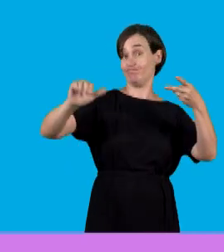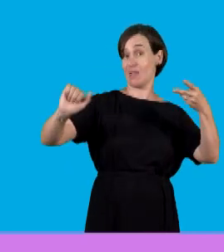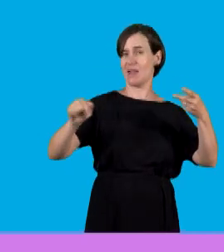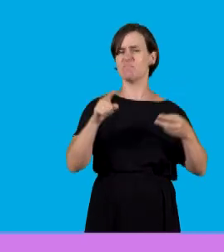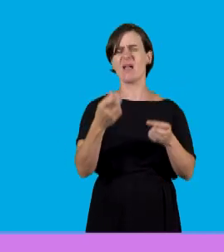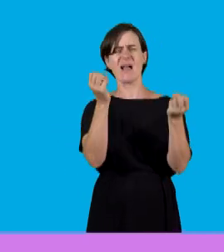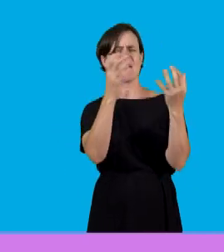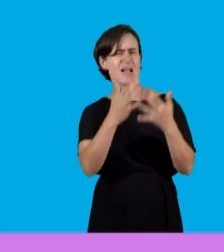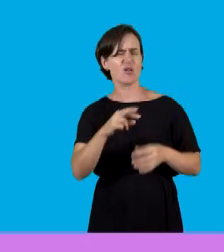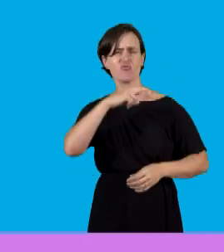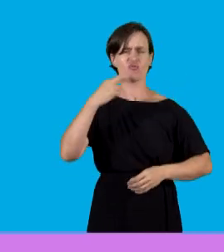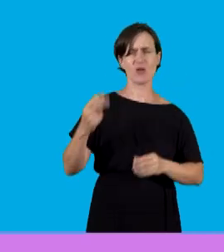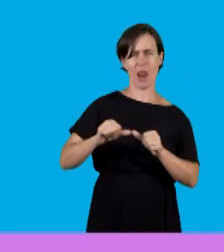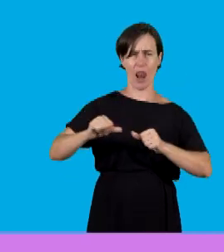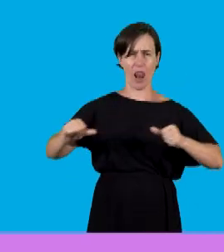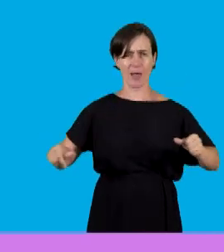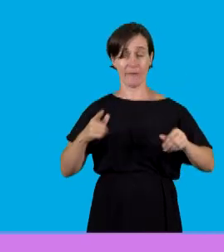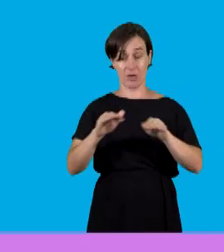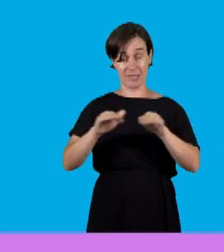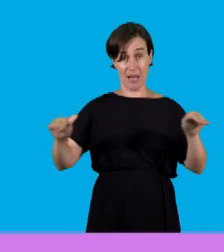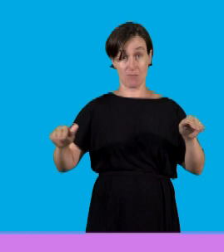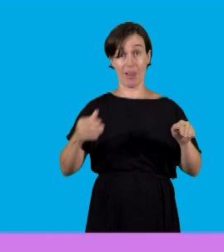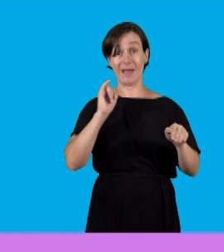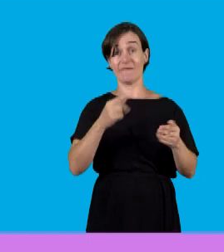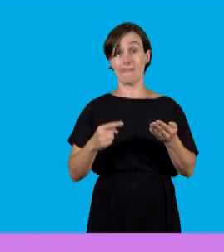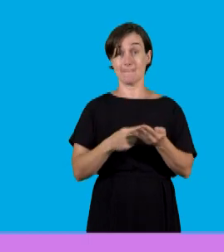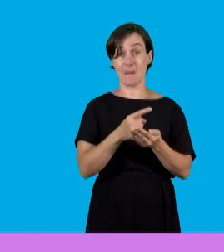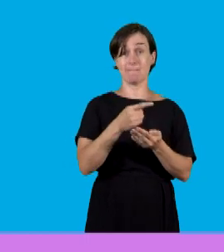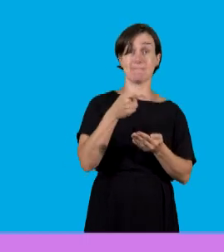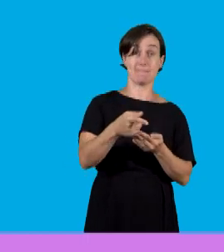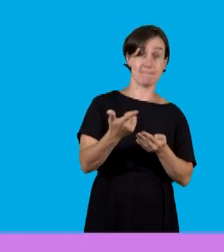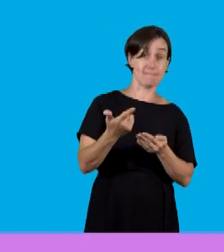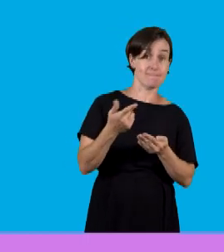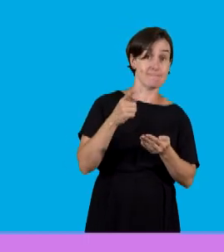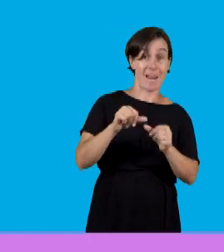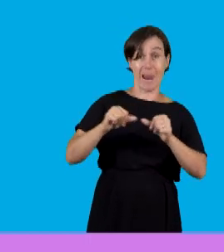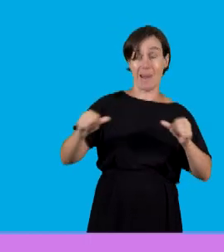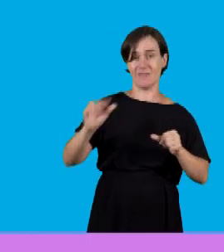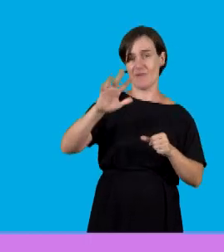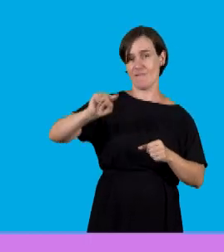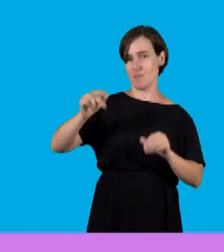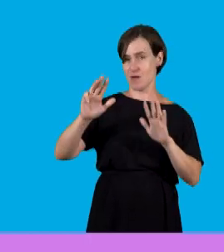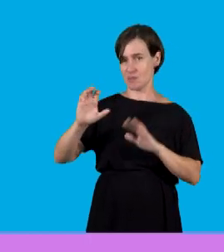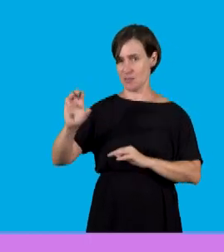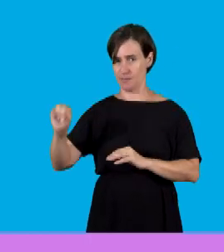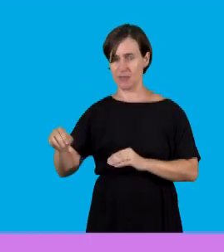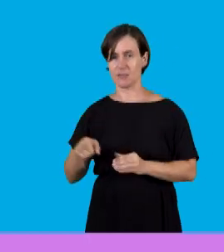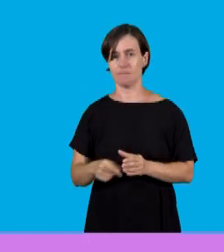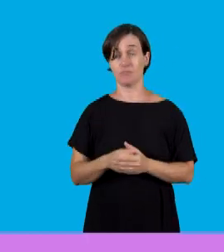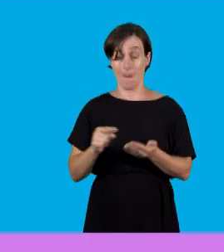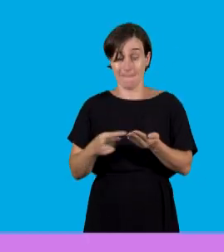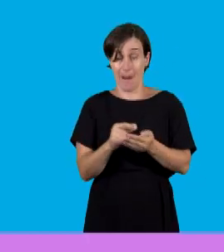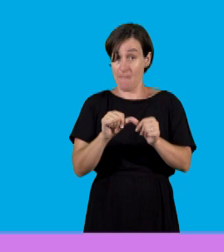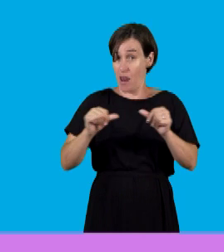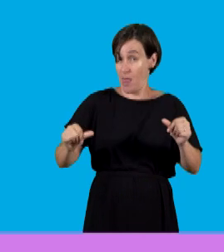table if the map length is 5.9 centimeters. So we want to calculate the actual length of this table, and we are given that the map length